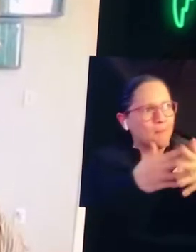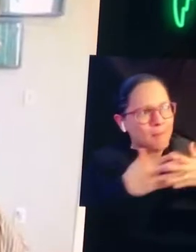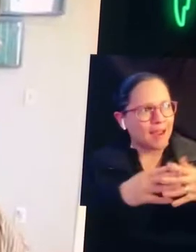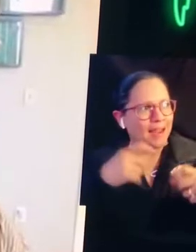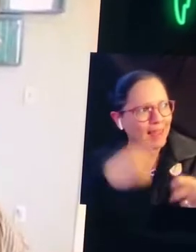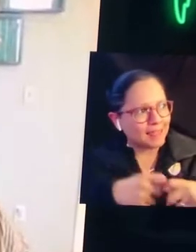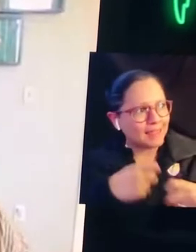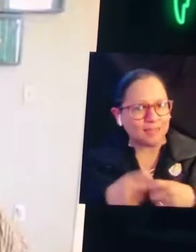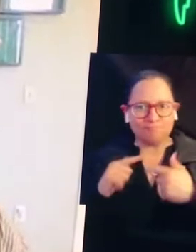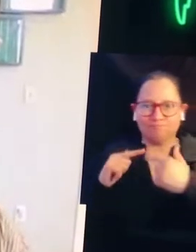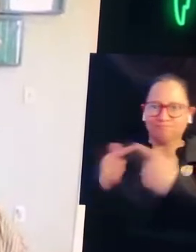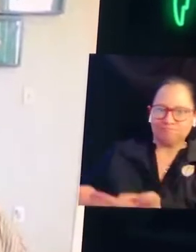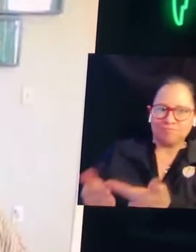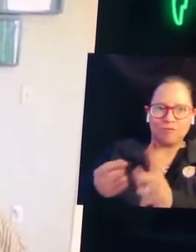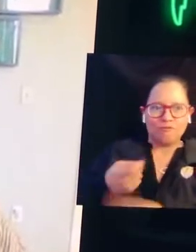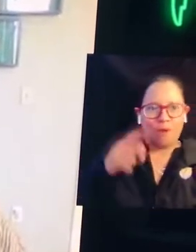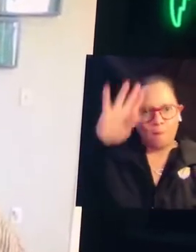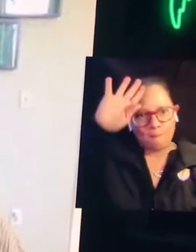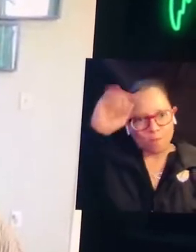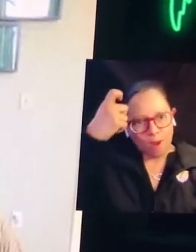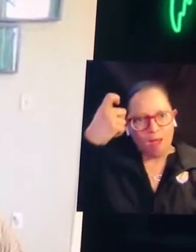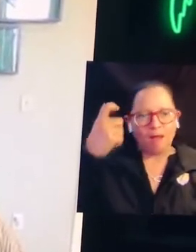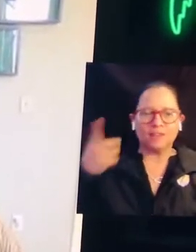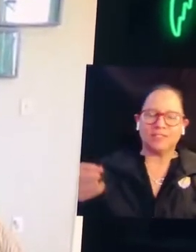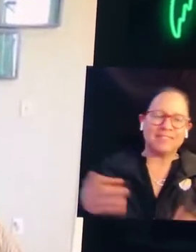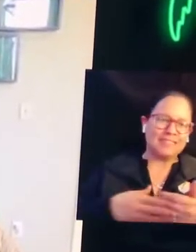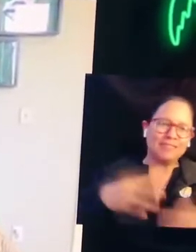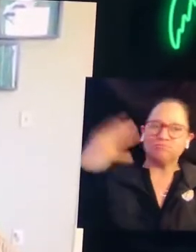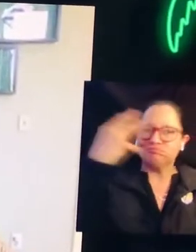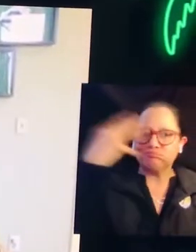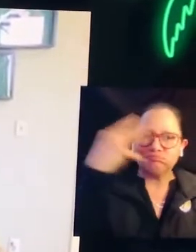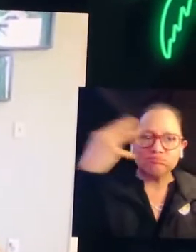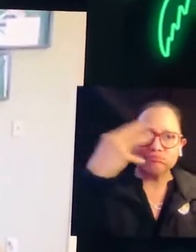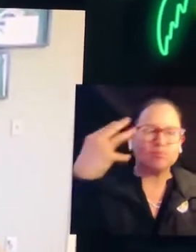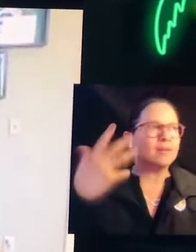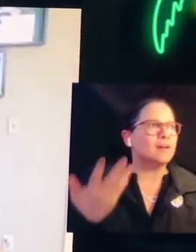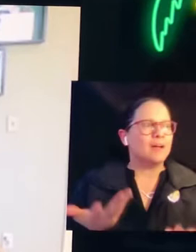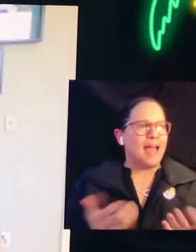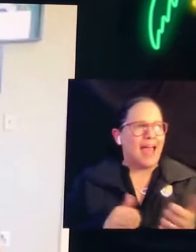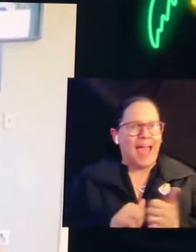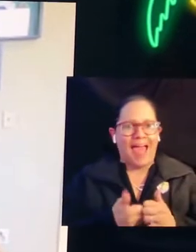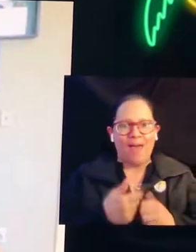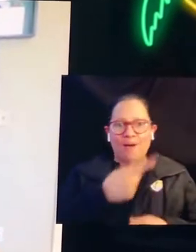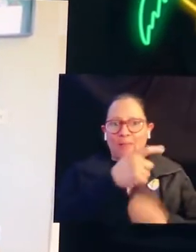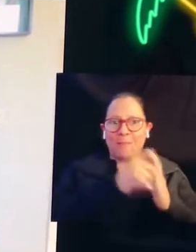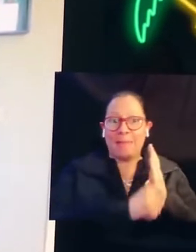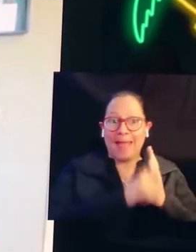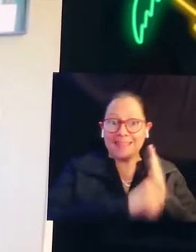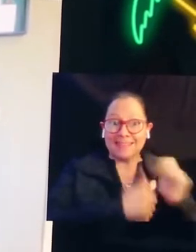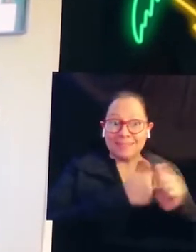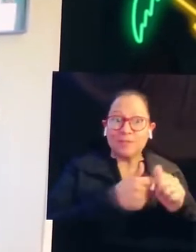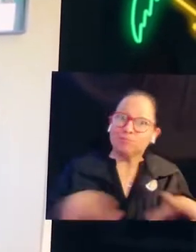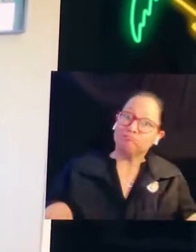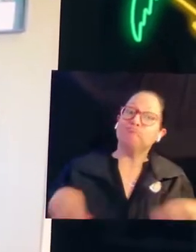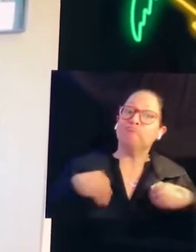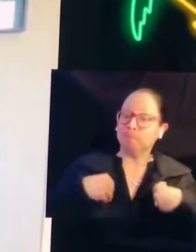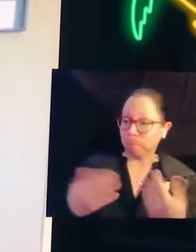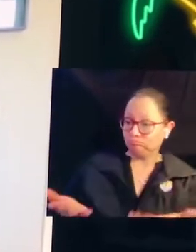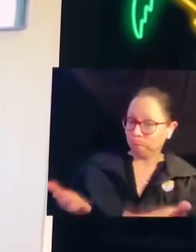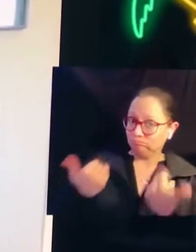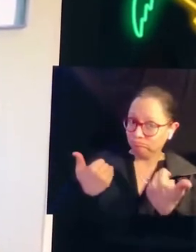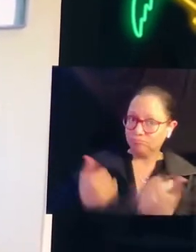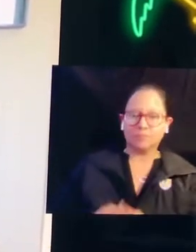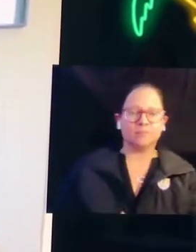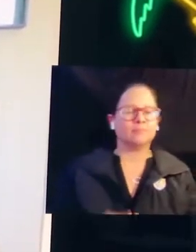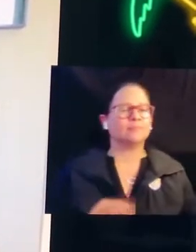the Bronx, the camera loves her. But how did you get the magazine on board with that? Well, it was easy